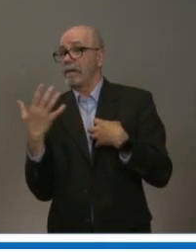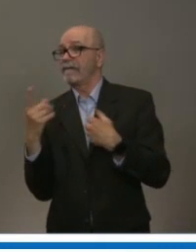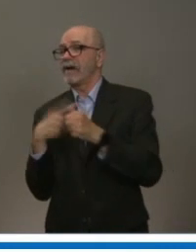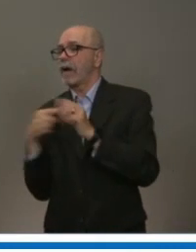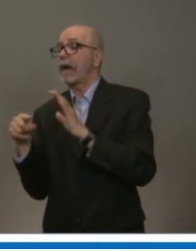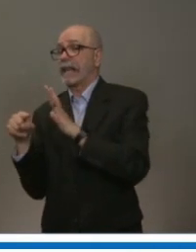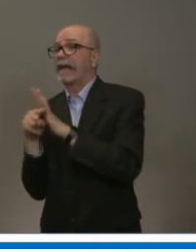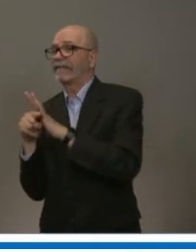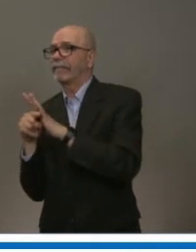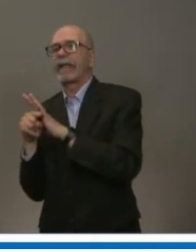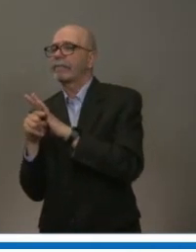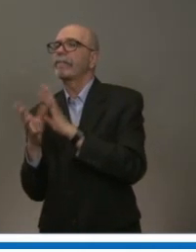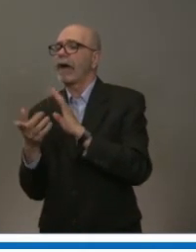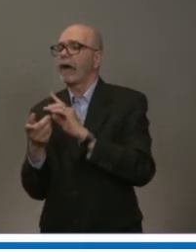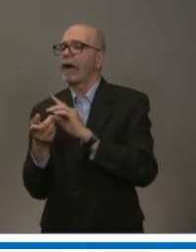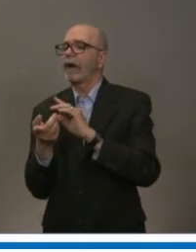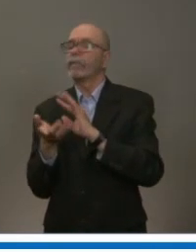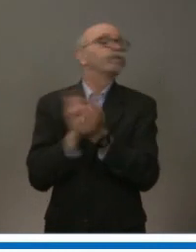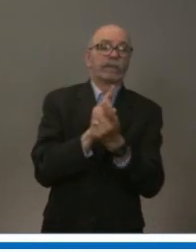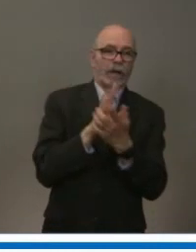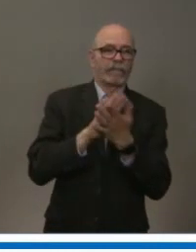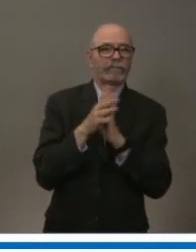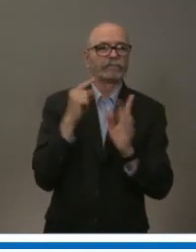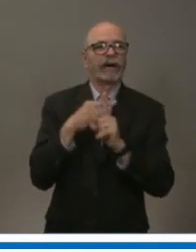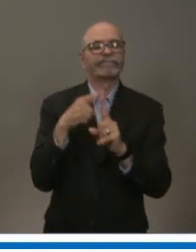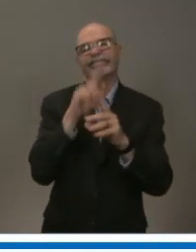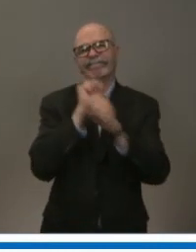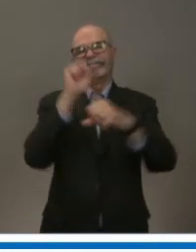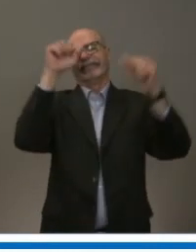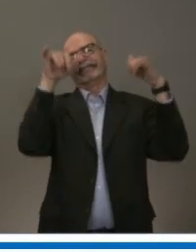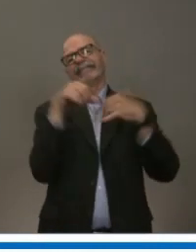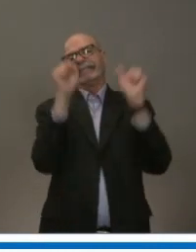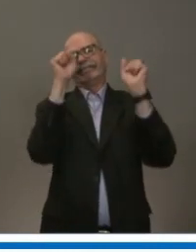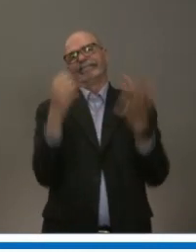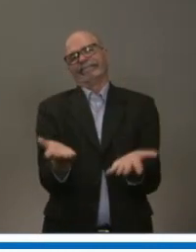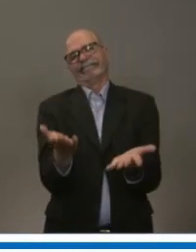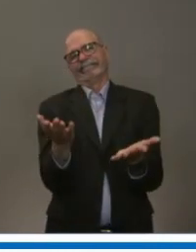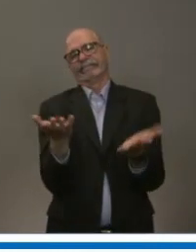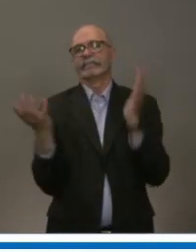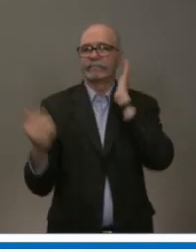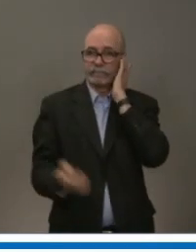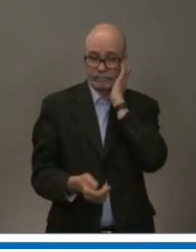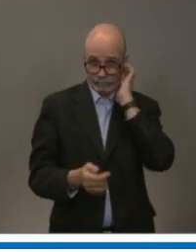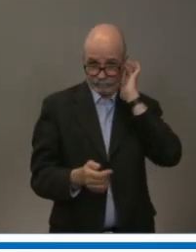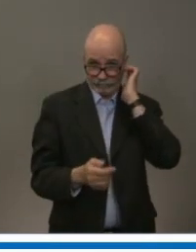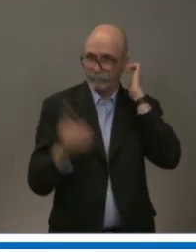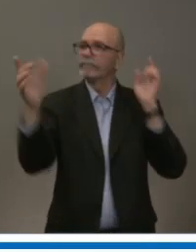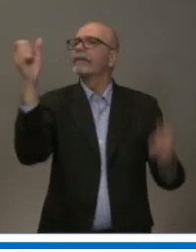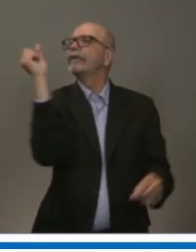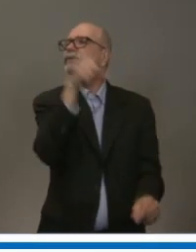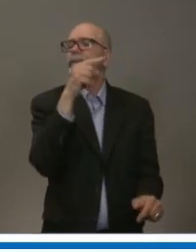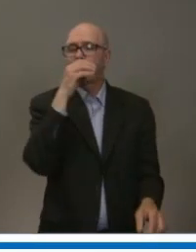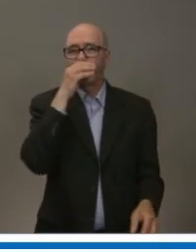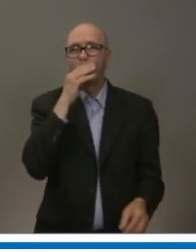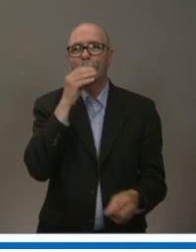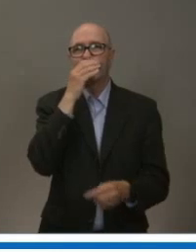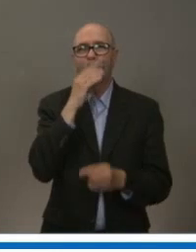you have a follow-up. And do you have any percentages for the number of